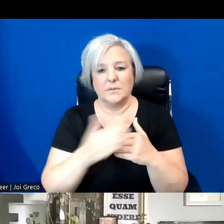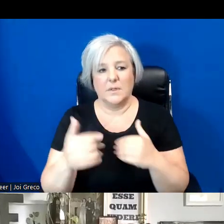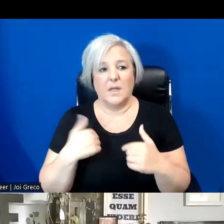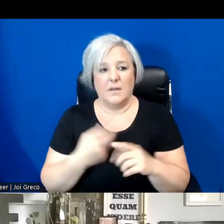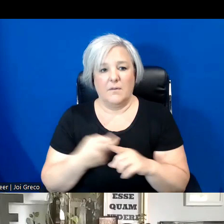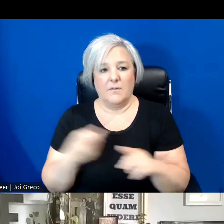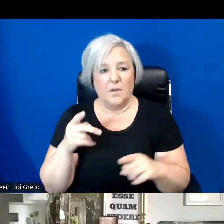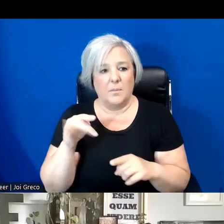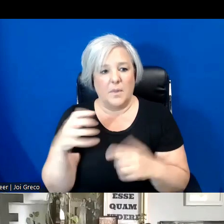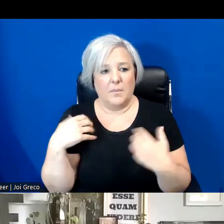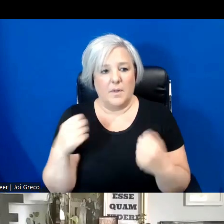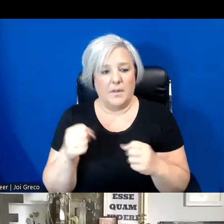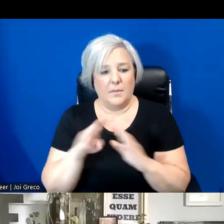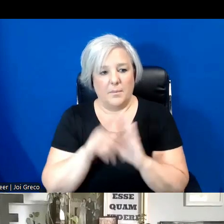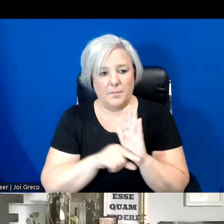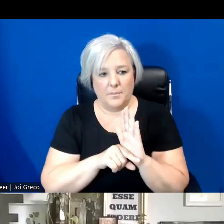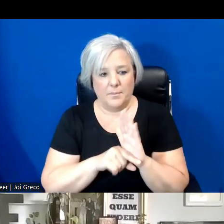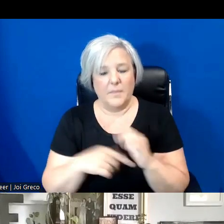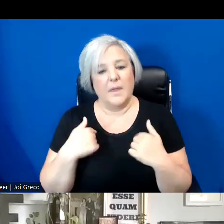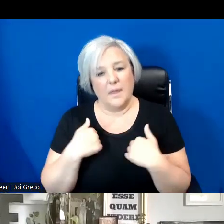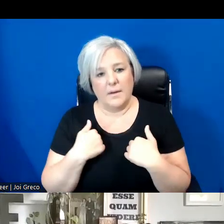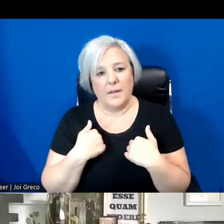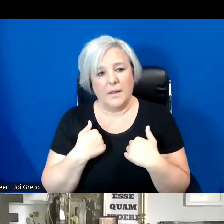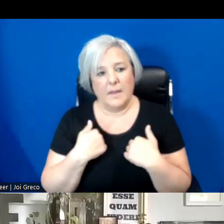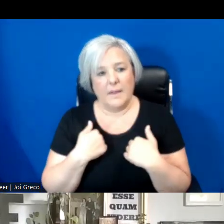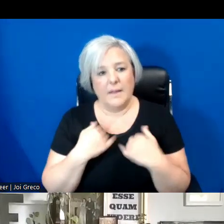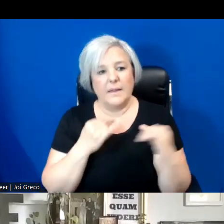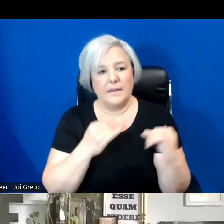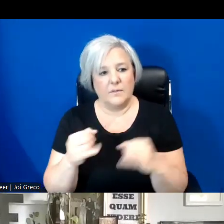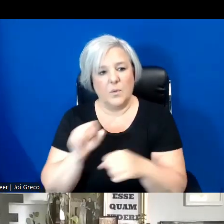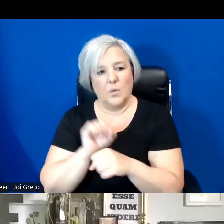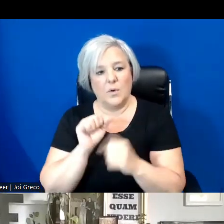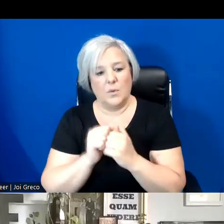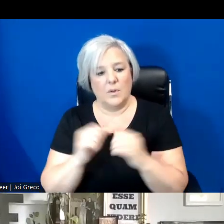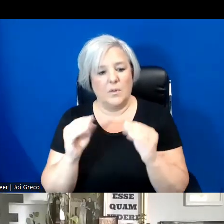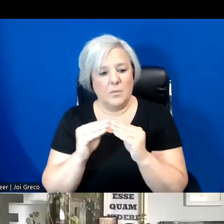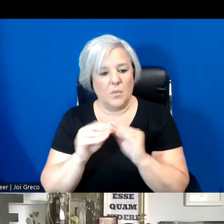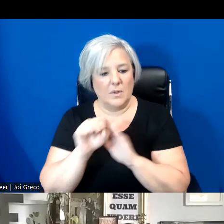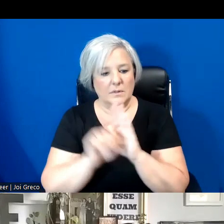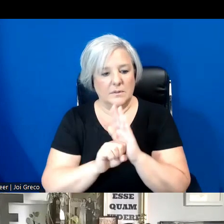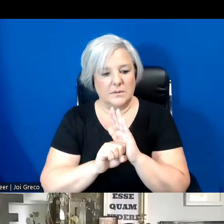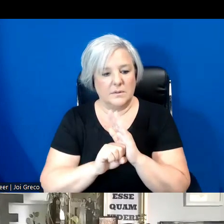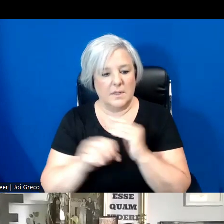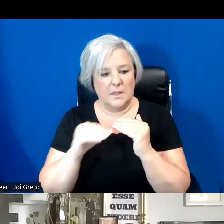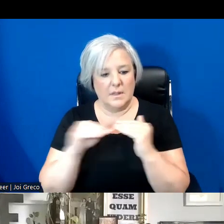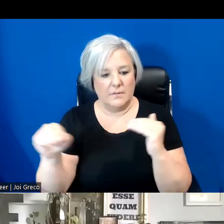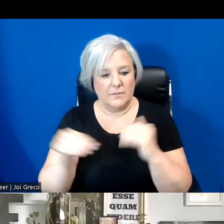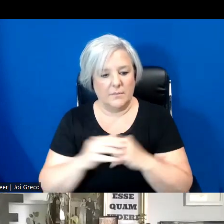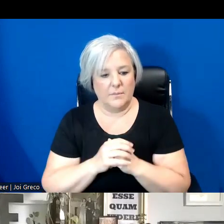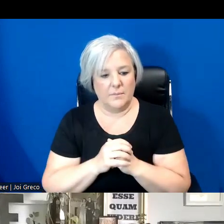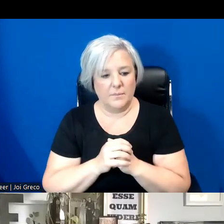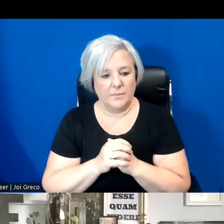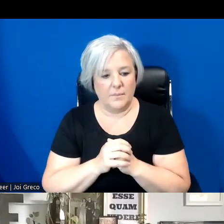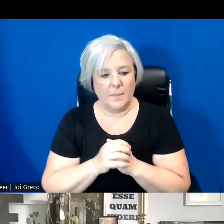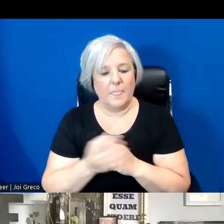public health background, and I am very much coming from individuals working more at the state level. One of the things